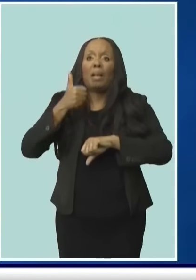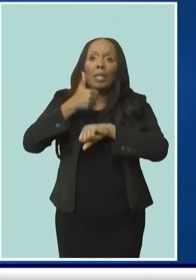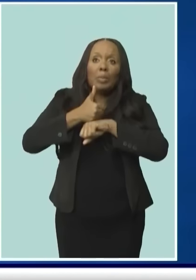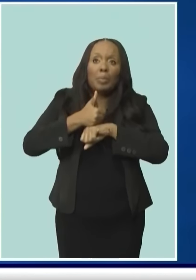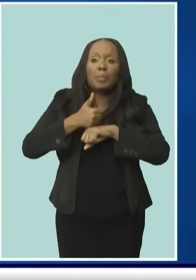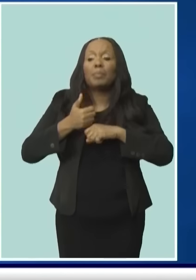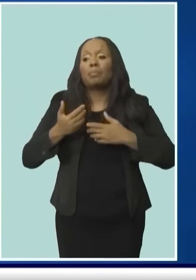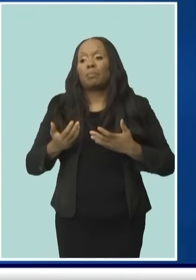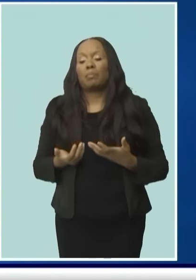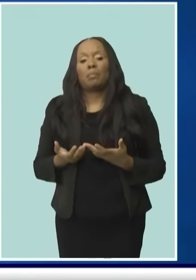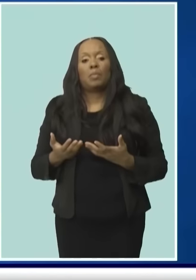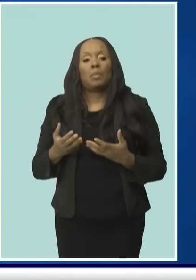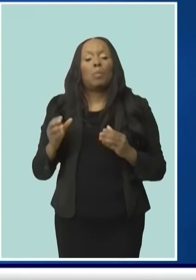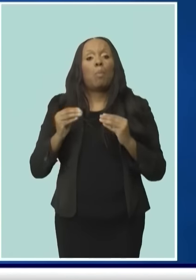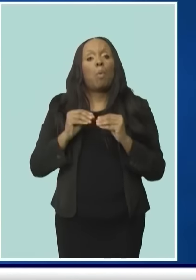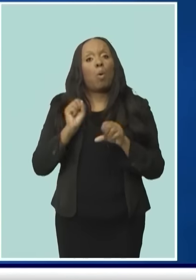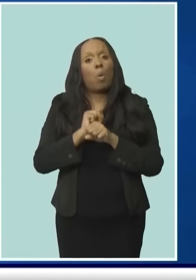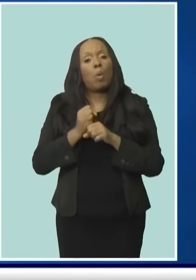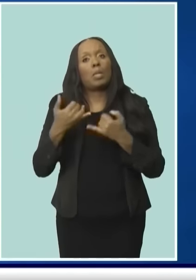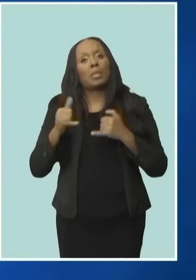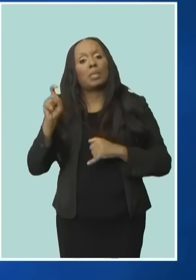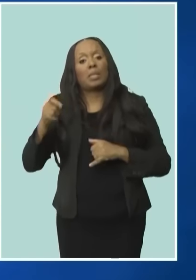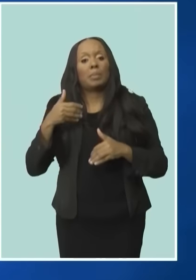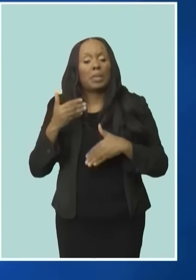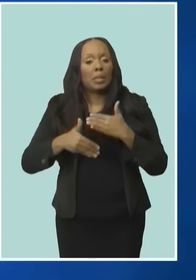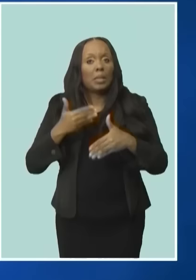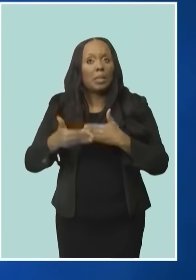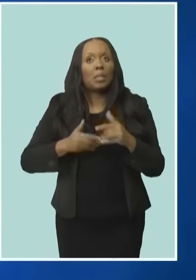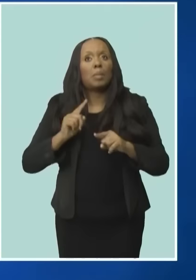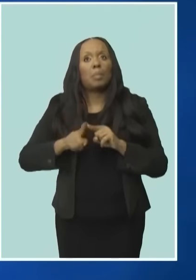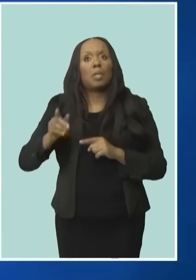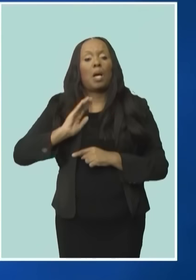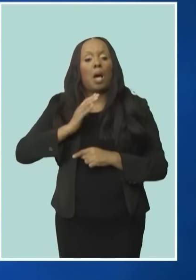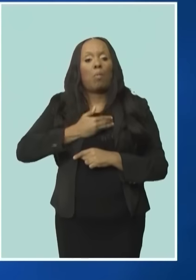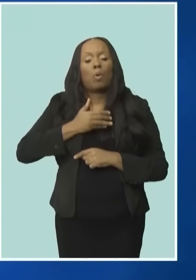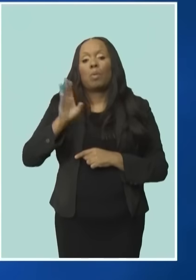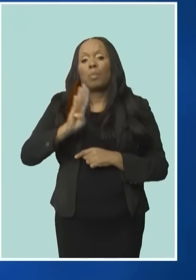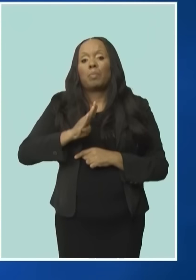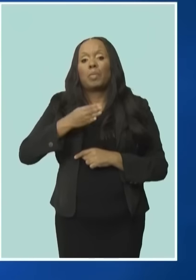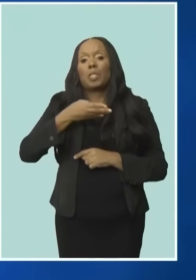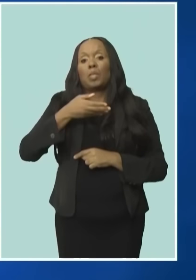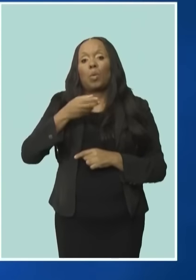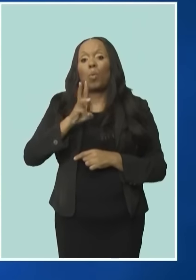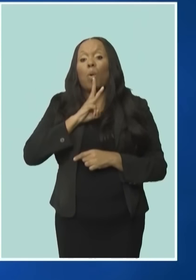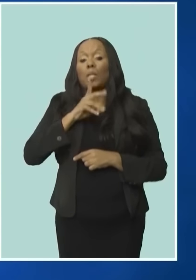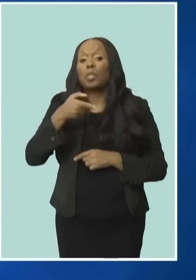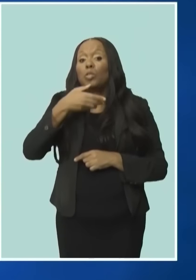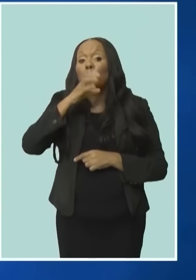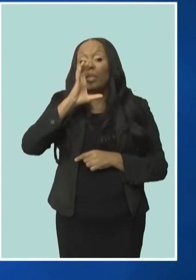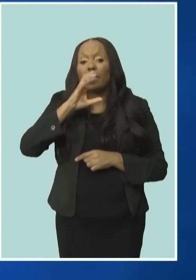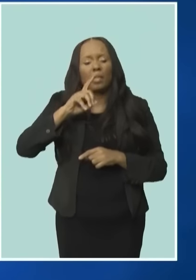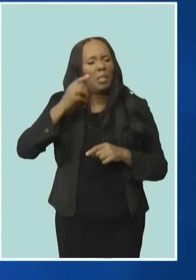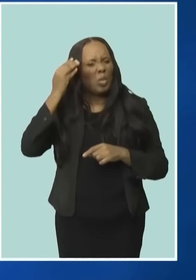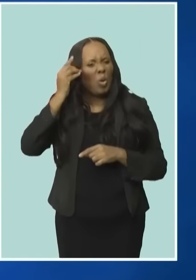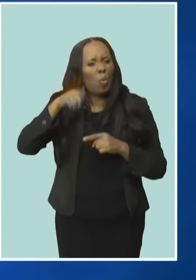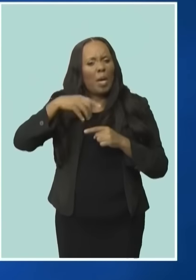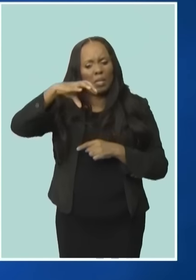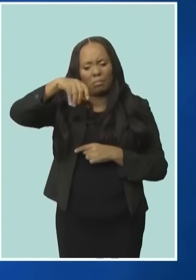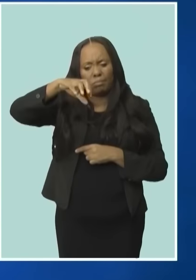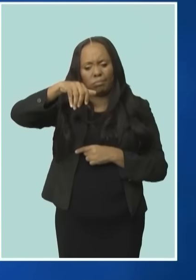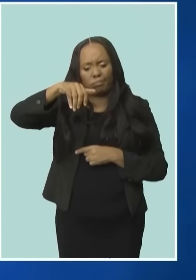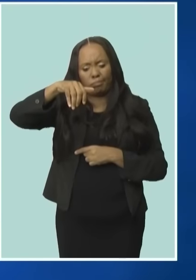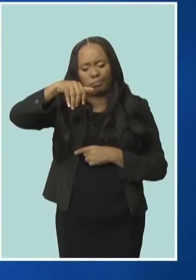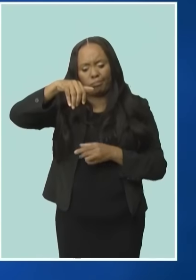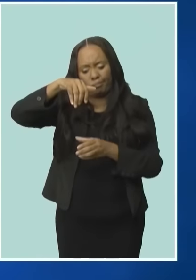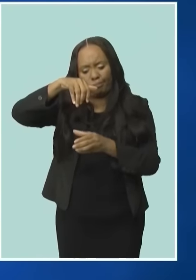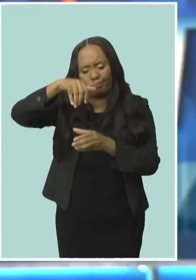certainly there's a little bit more work to be done. I can clearly say that our drinking water, water that you receive from the taps, etc., that